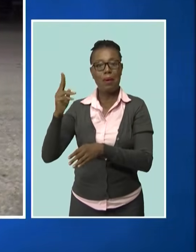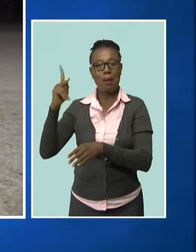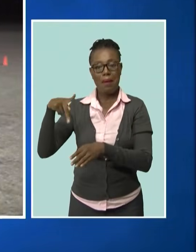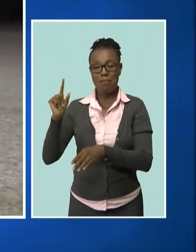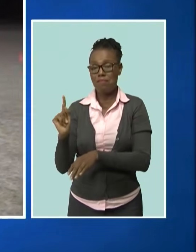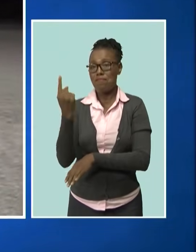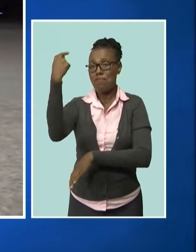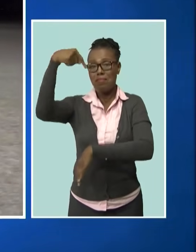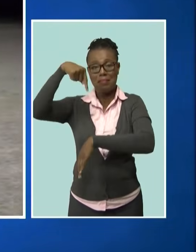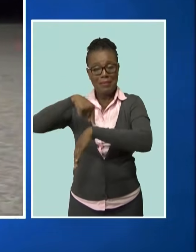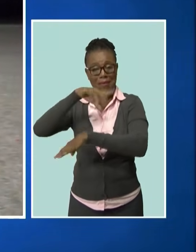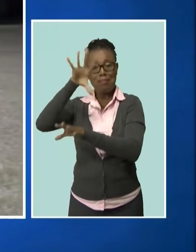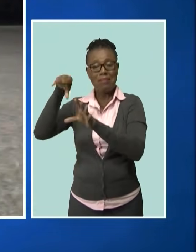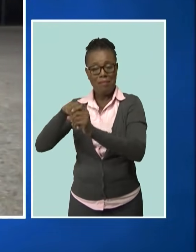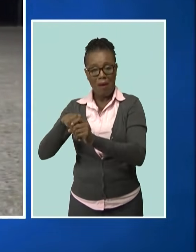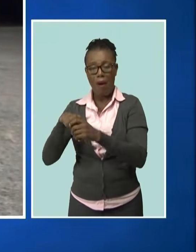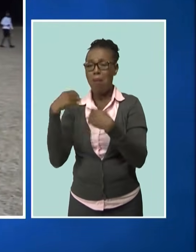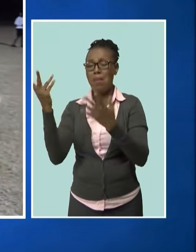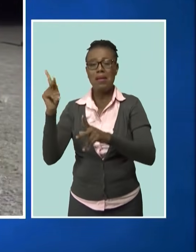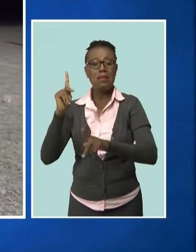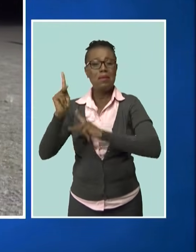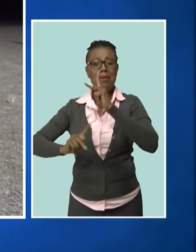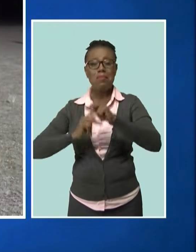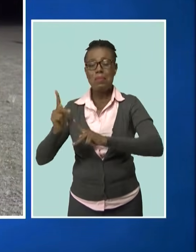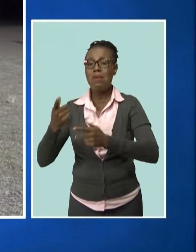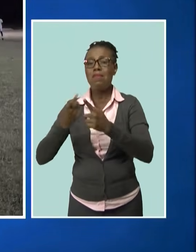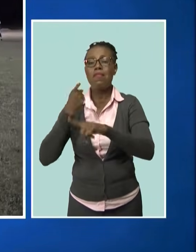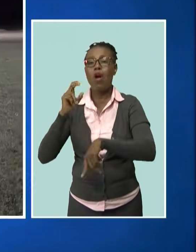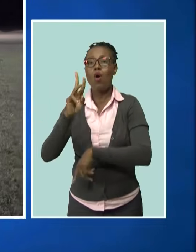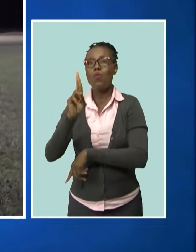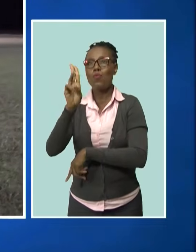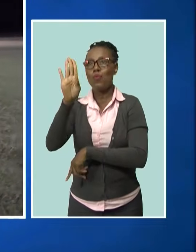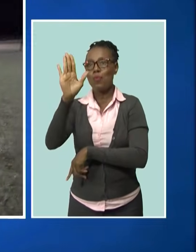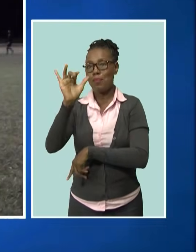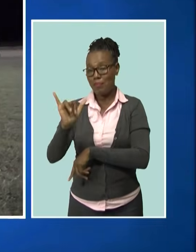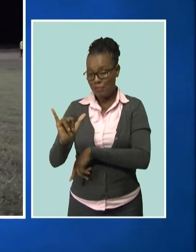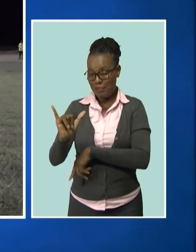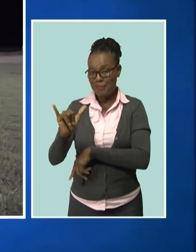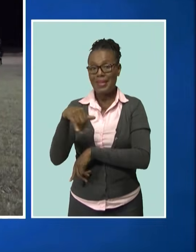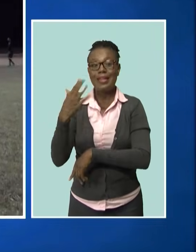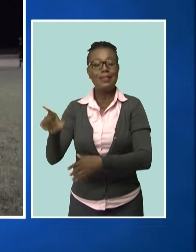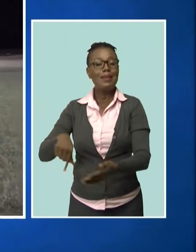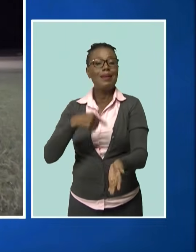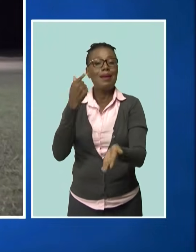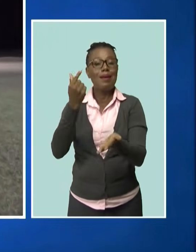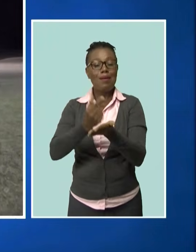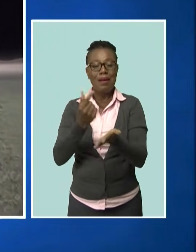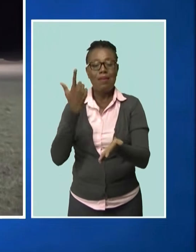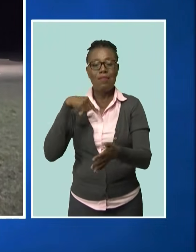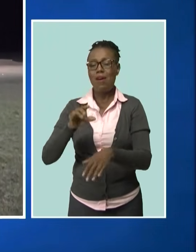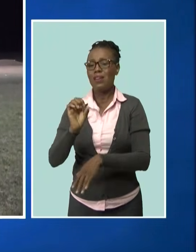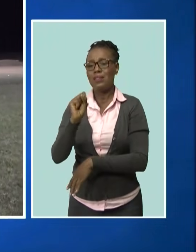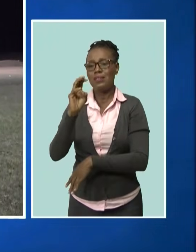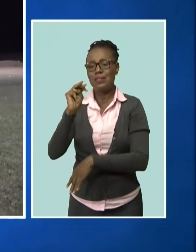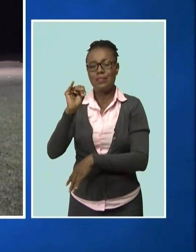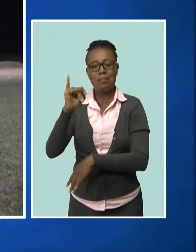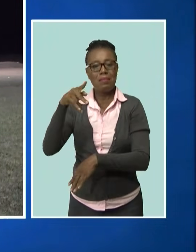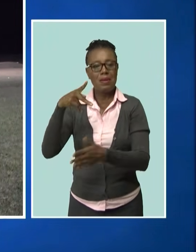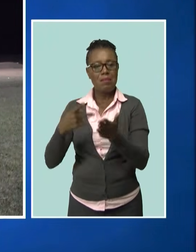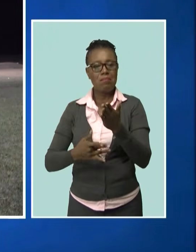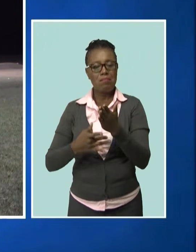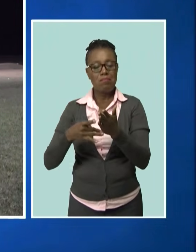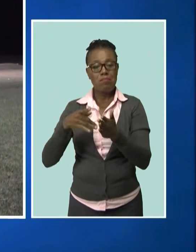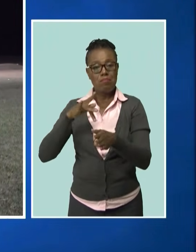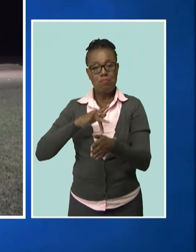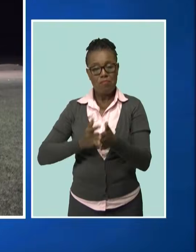the players are from a community called Ruby, and they have qualified for the semi-professional tournament after topping their zone